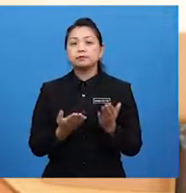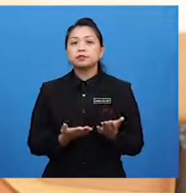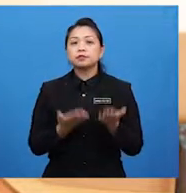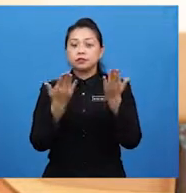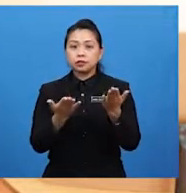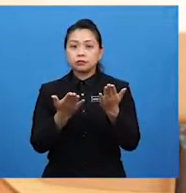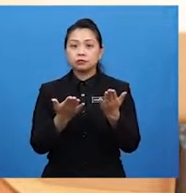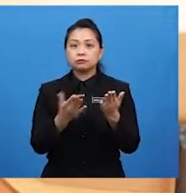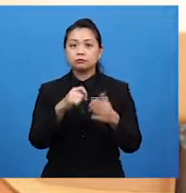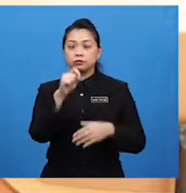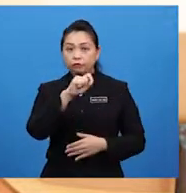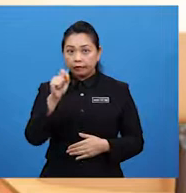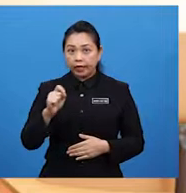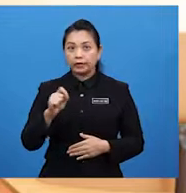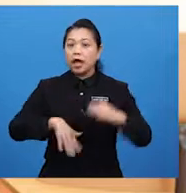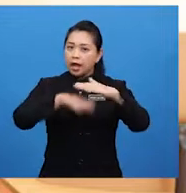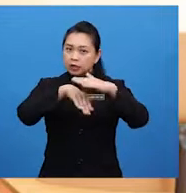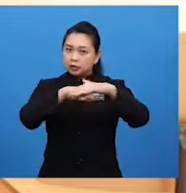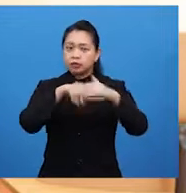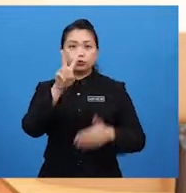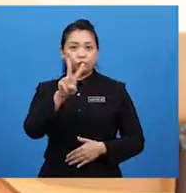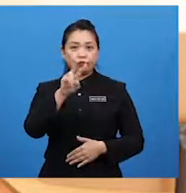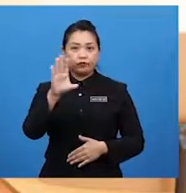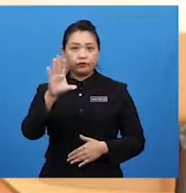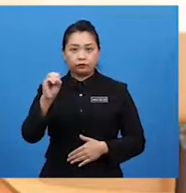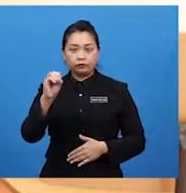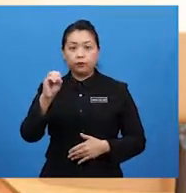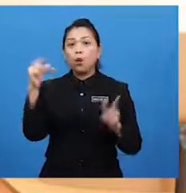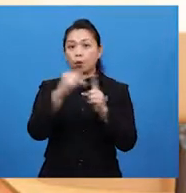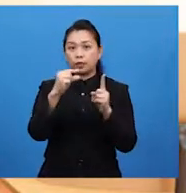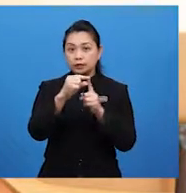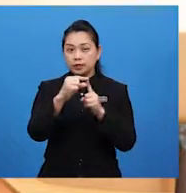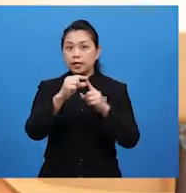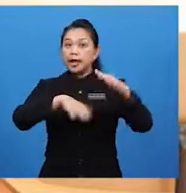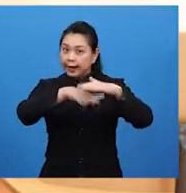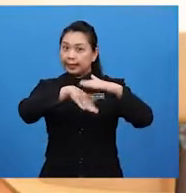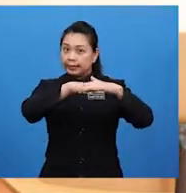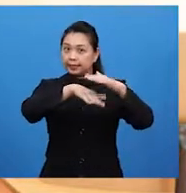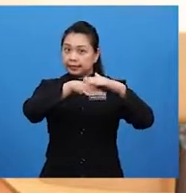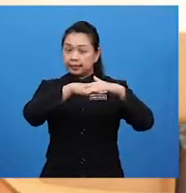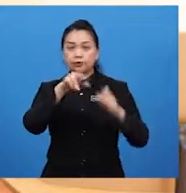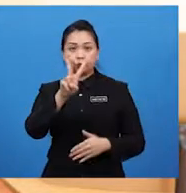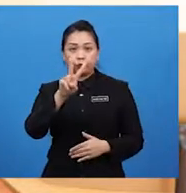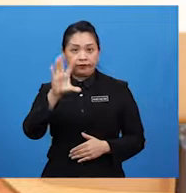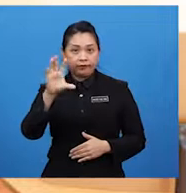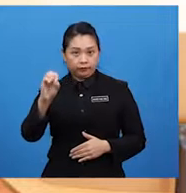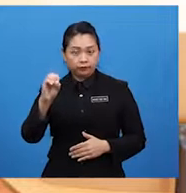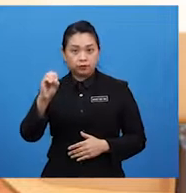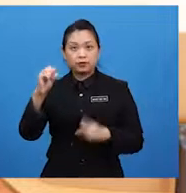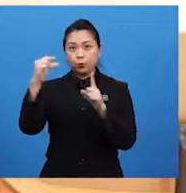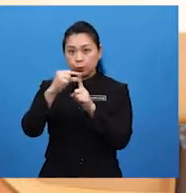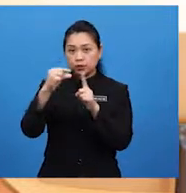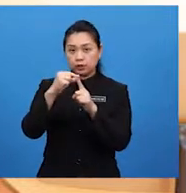than 250 words. Yes, not less than 250